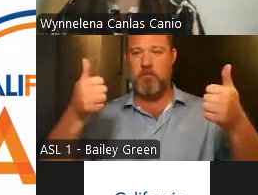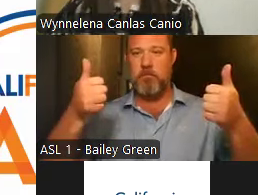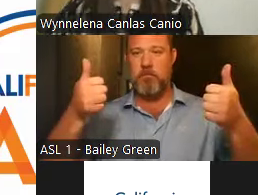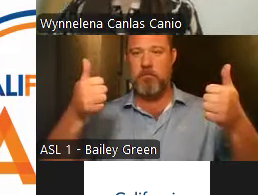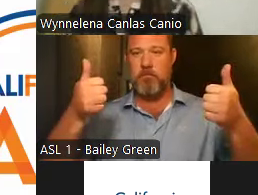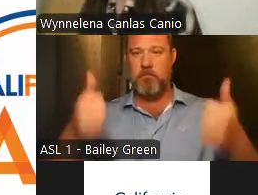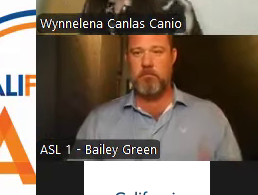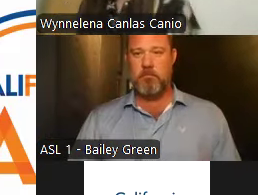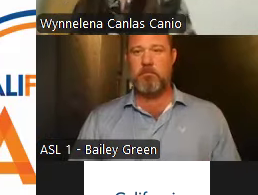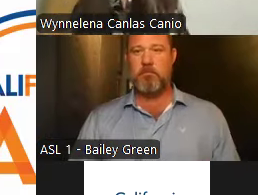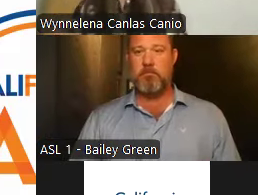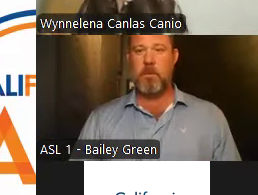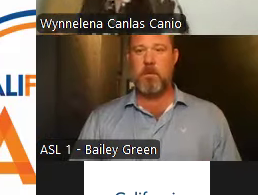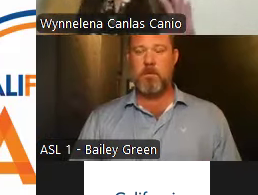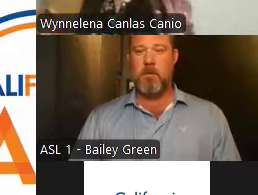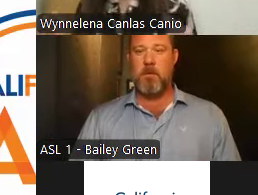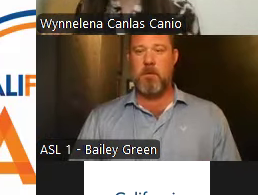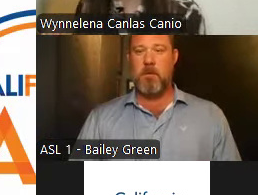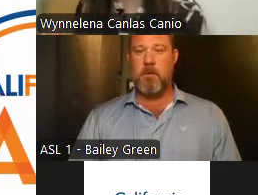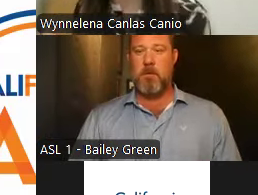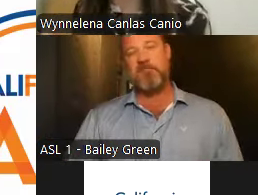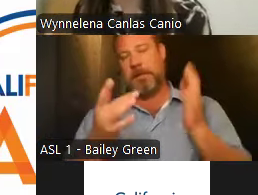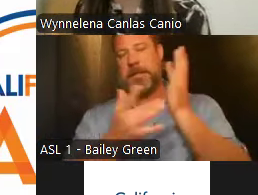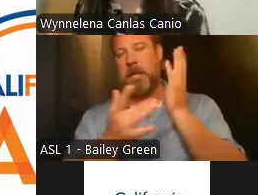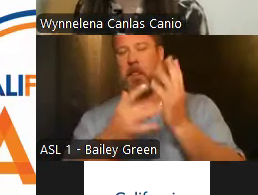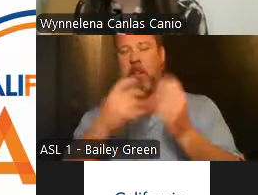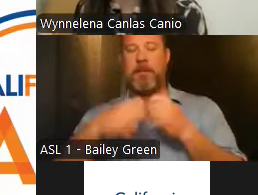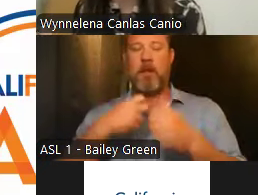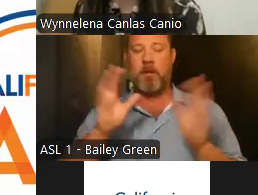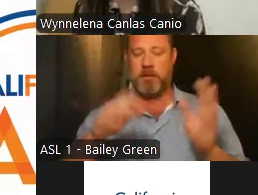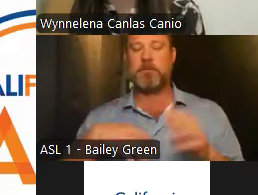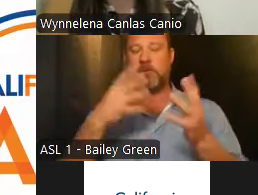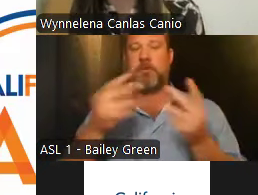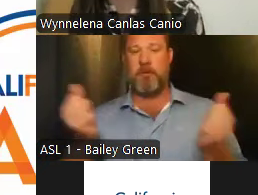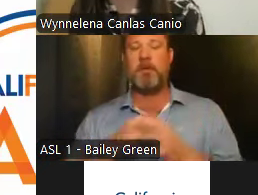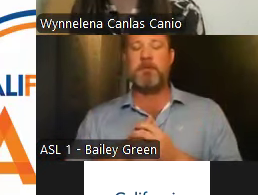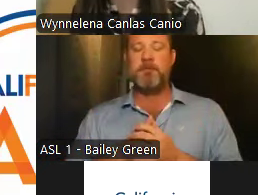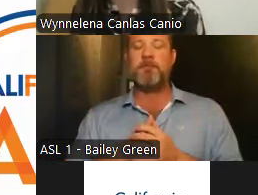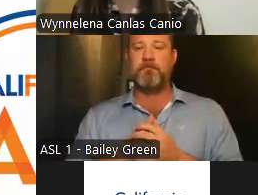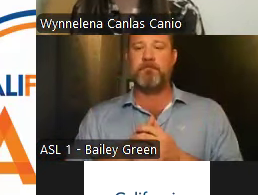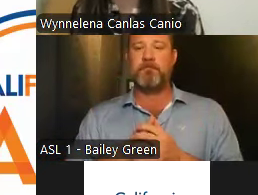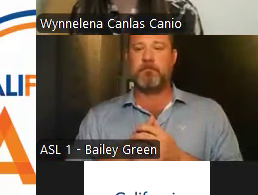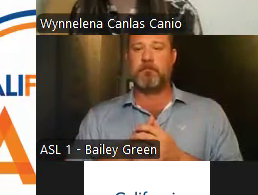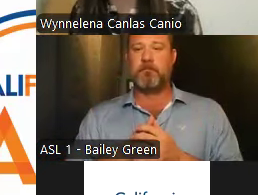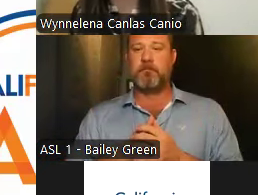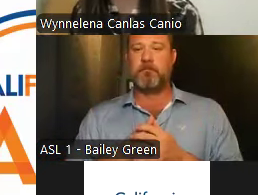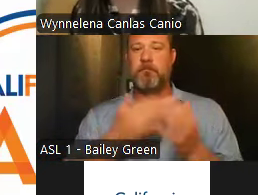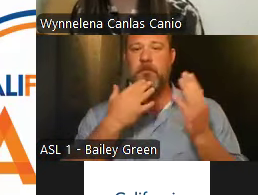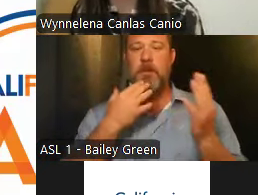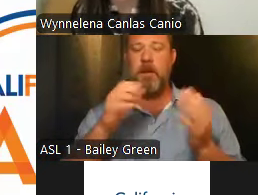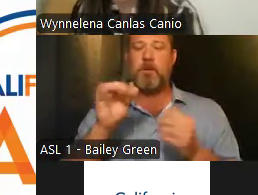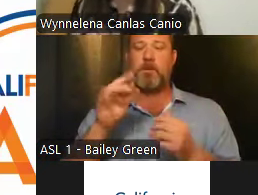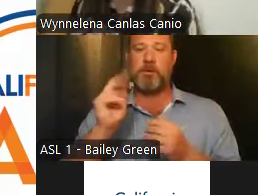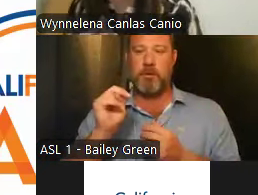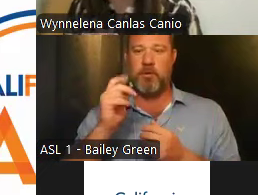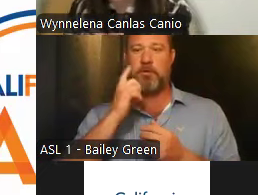Awesome. Yeah. Okay. We're having some tech issues here, but I think we're good to go now. Thank you, Susan, again